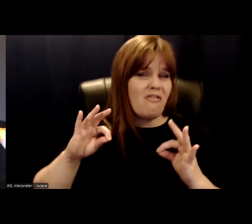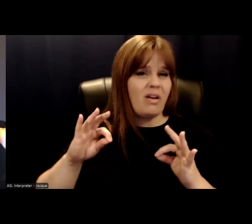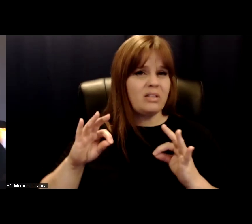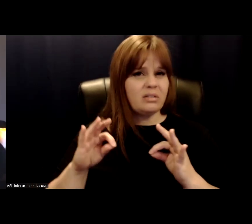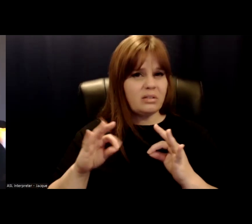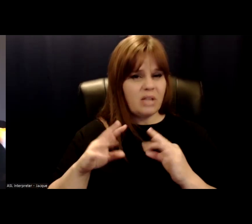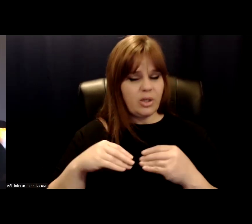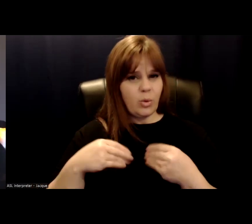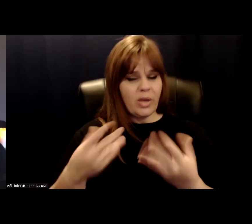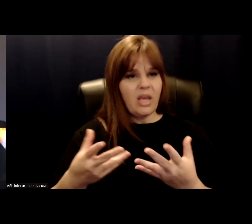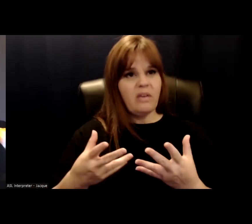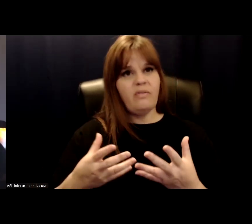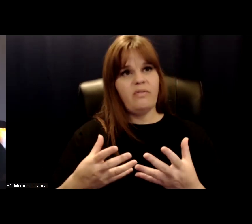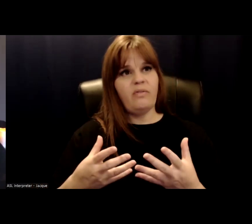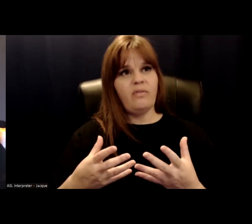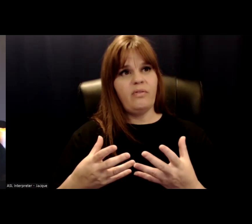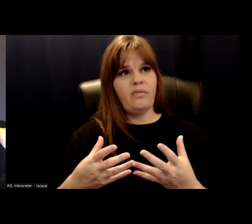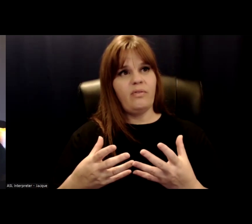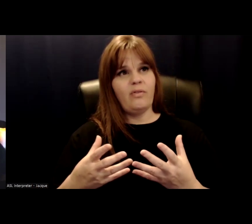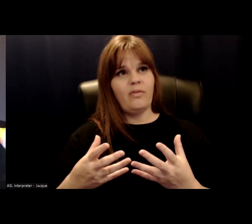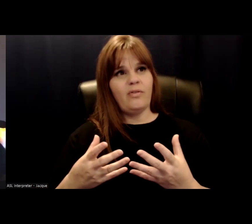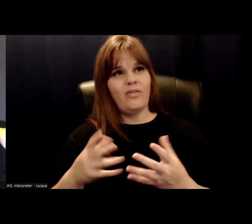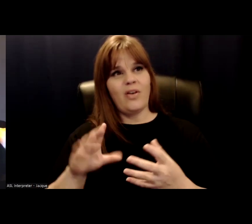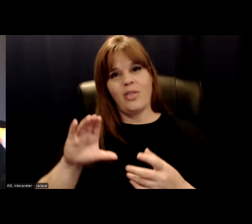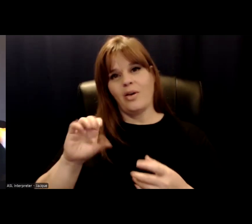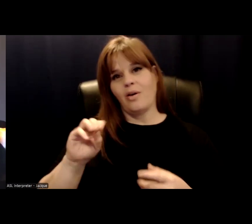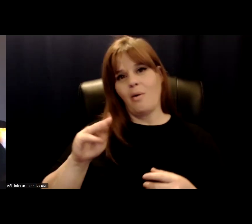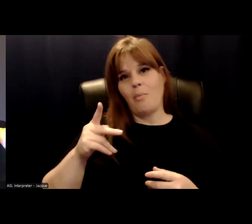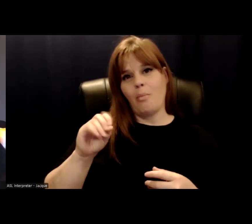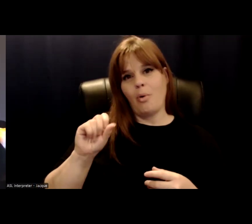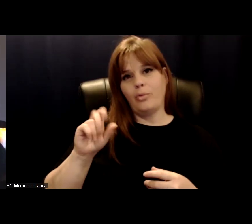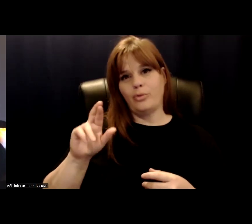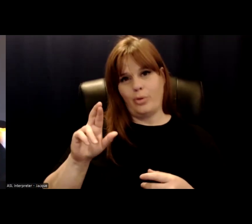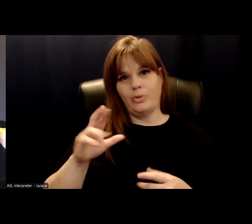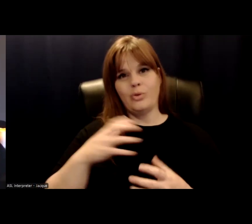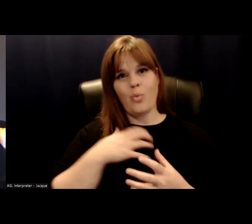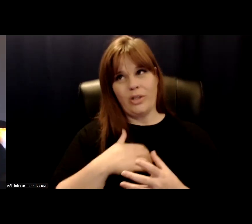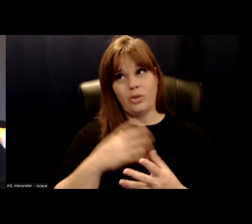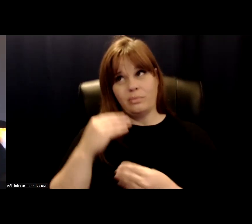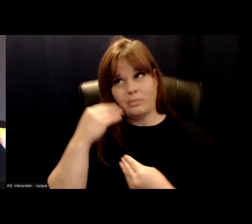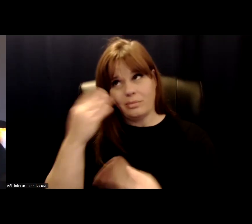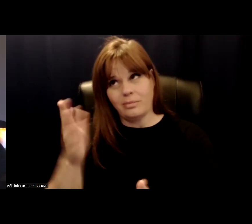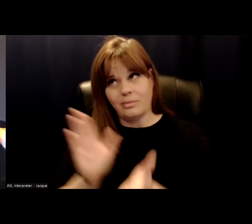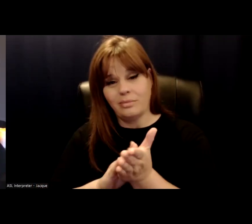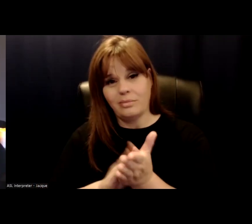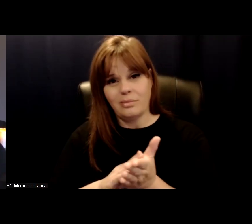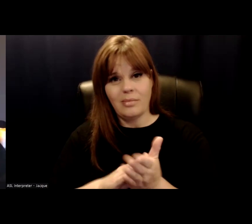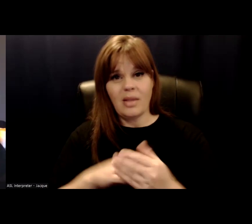the wishes of the composer the utmost regard and hand them to the audience through a perfect